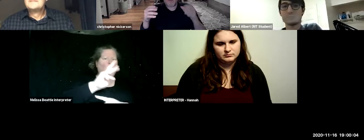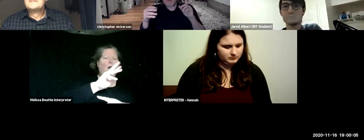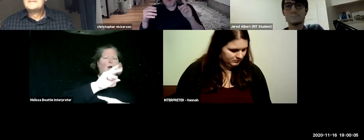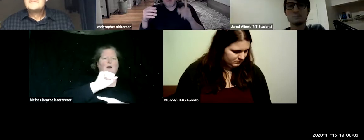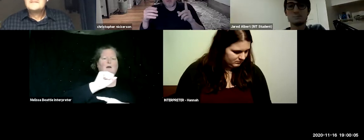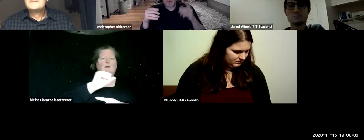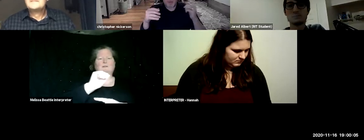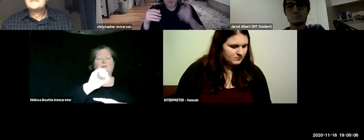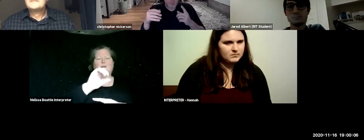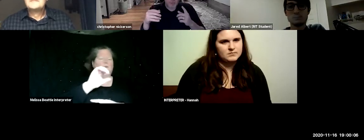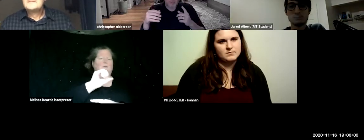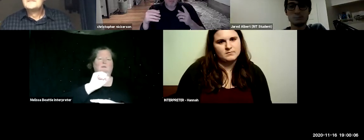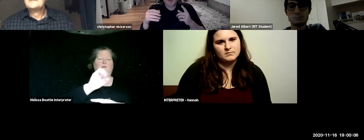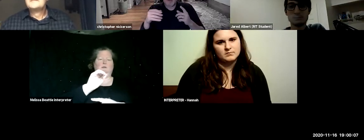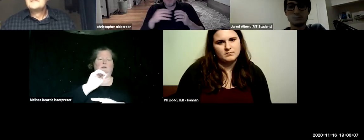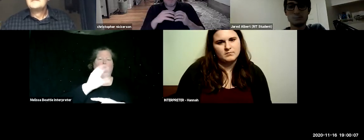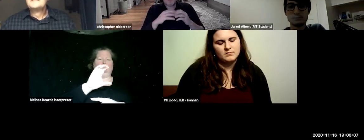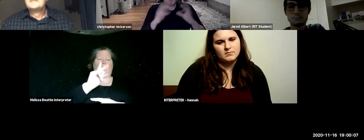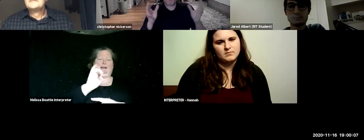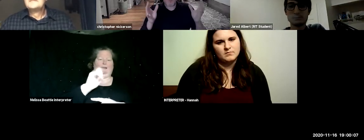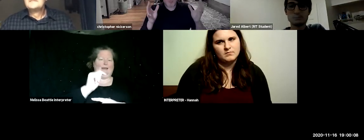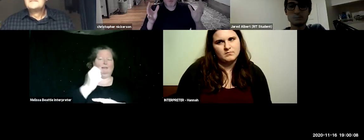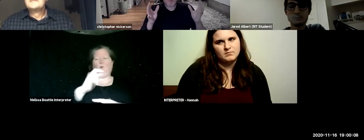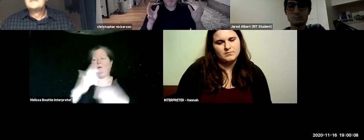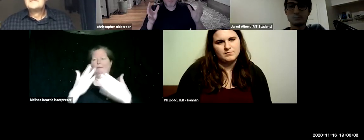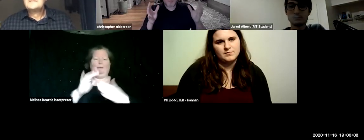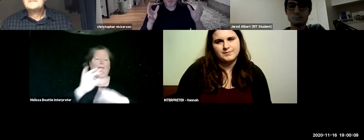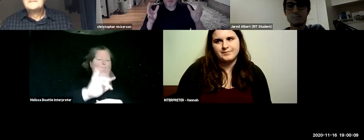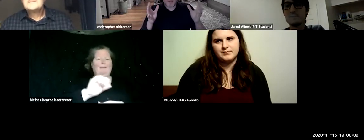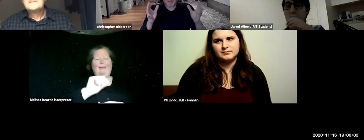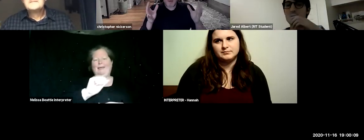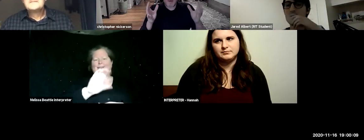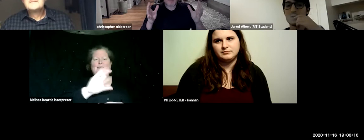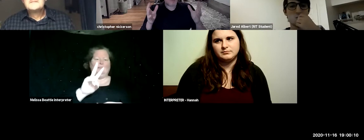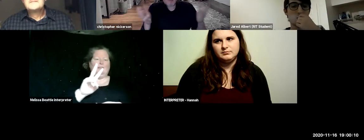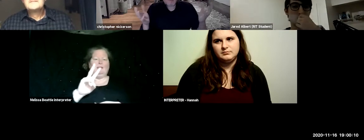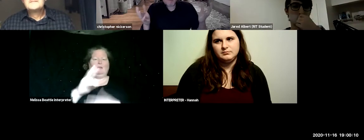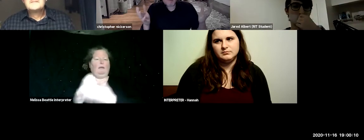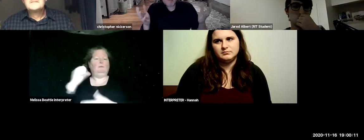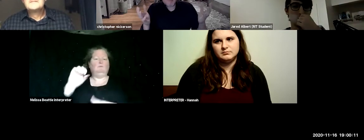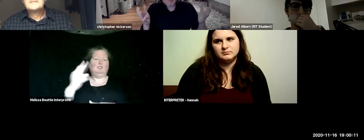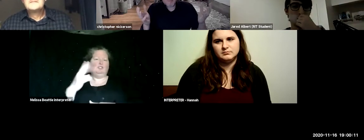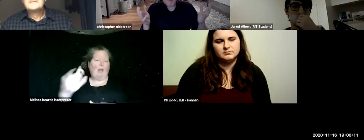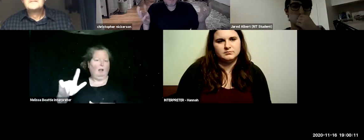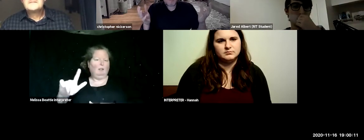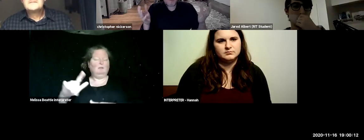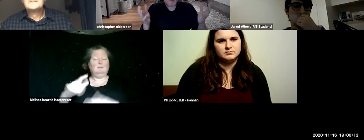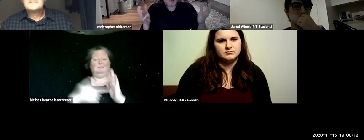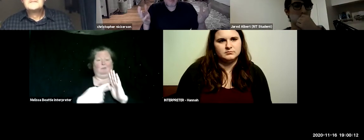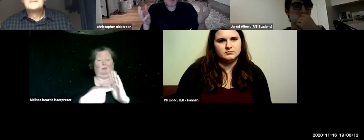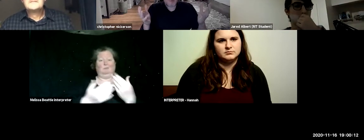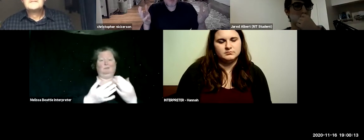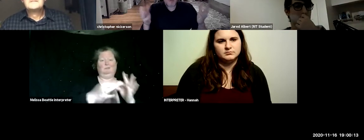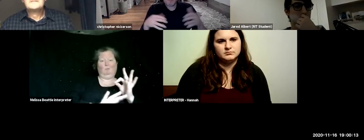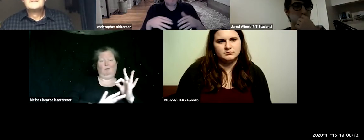ACVE, I want to hit a button and get a shell. There's so much stuff to do inside of that. Sometimes it's really, really simple because you can call